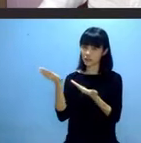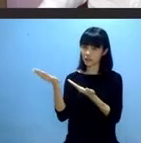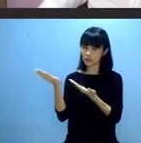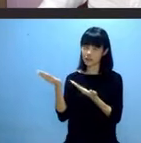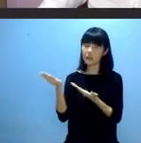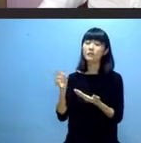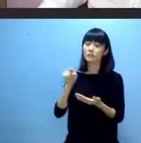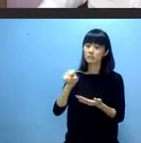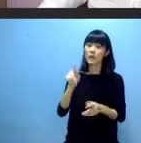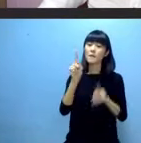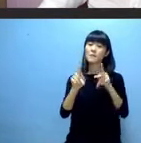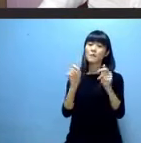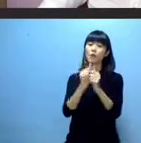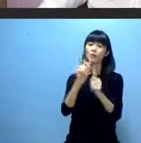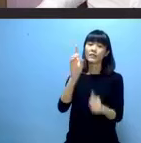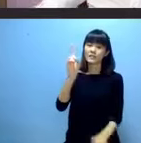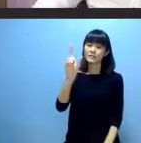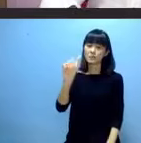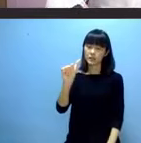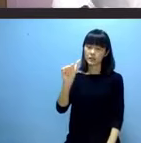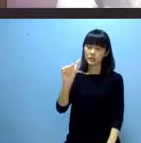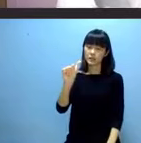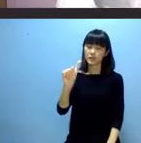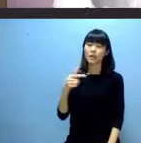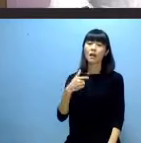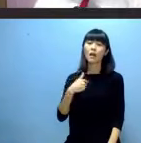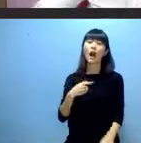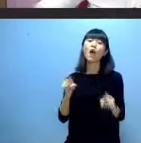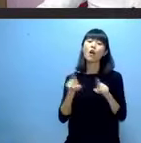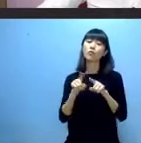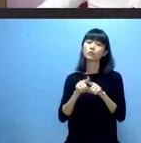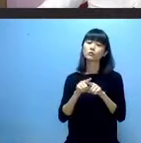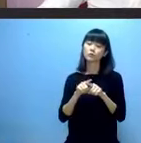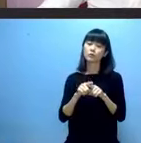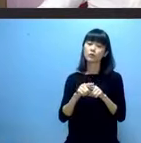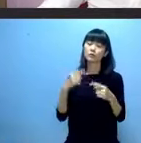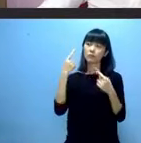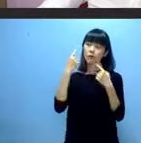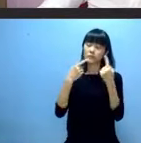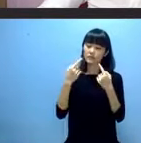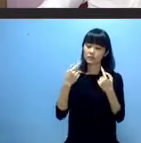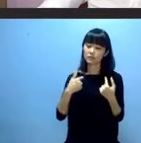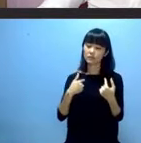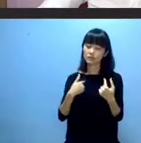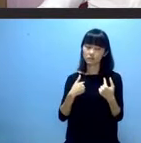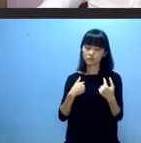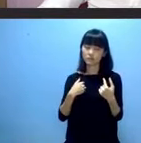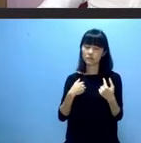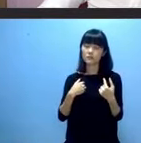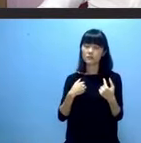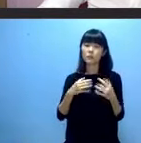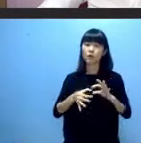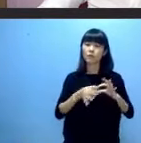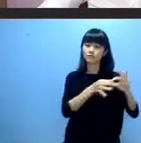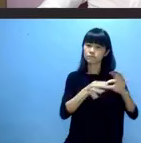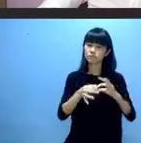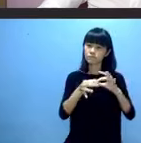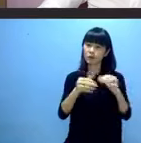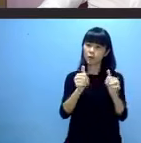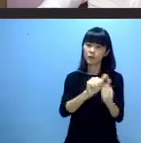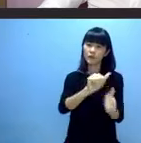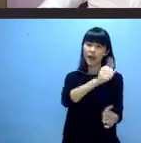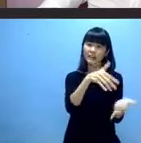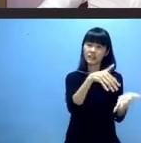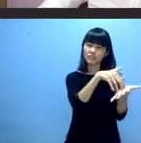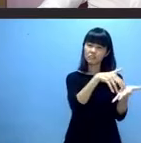disabilities. I would also consider myself quite plugged into other vulnerable communities. So I was worried about how the